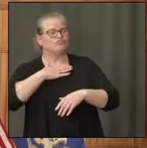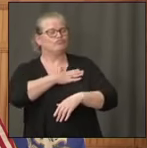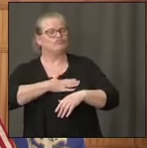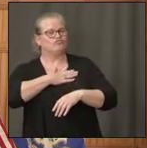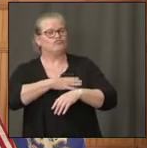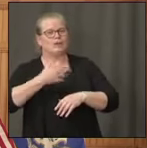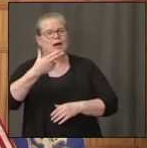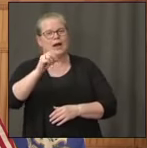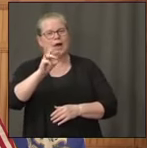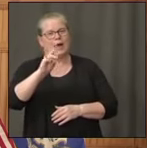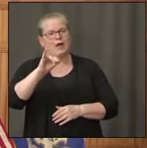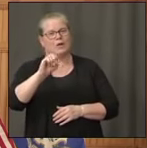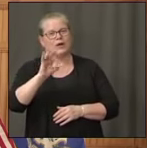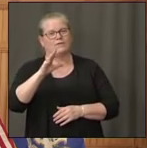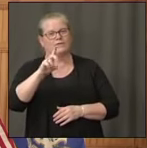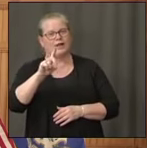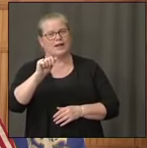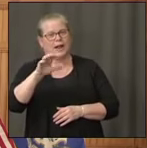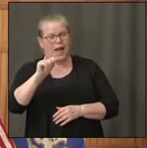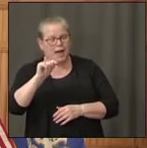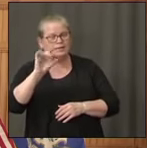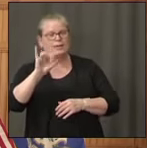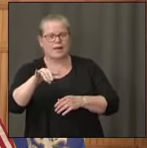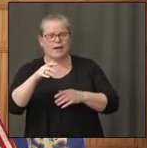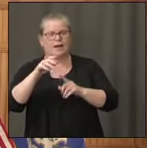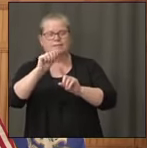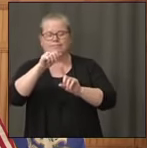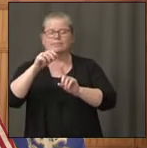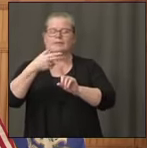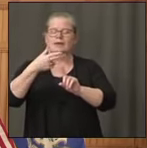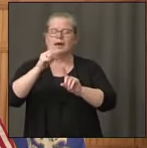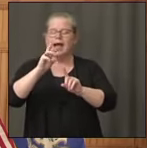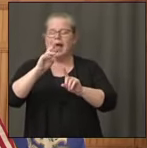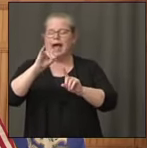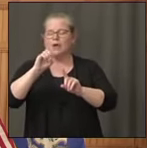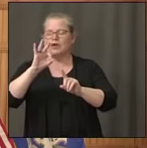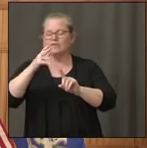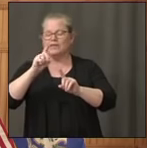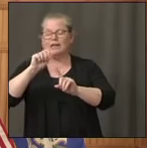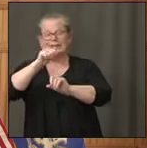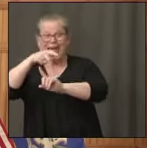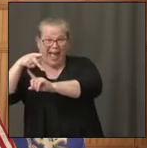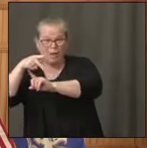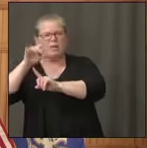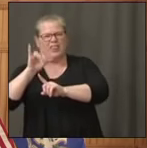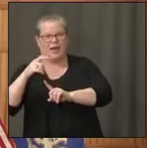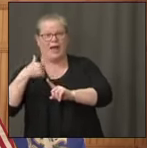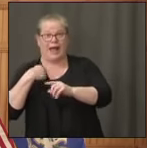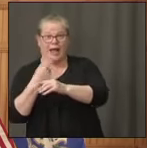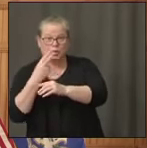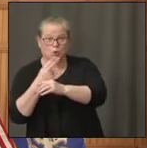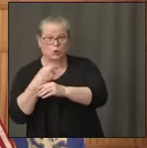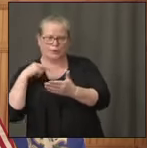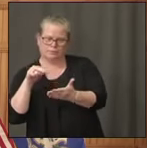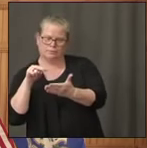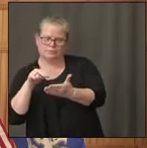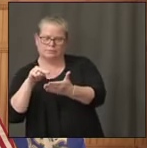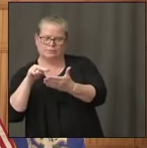-off some days in the participation. And I know that your administration had hoped to use technology to keep track of the pandemic